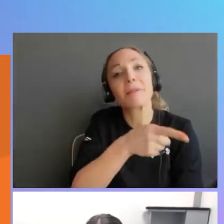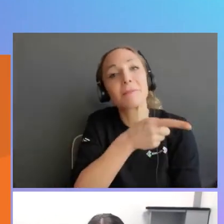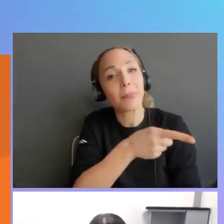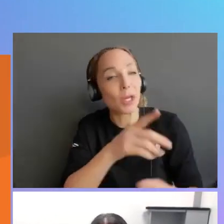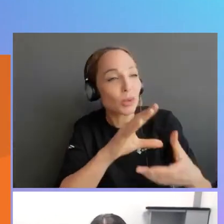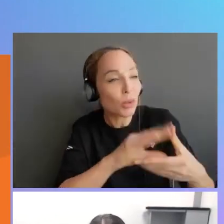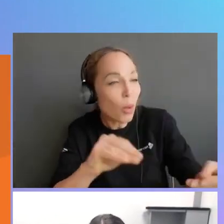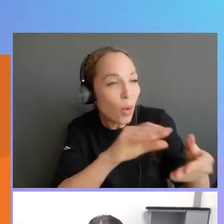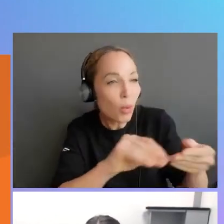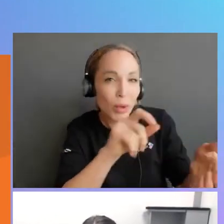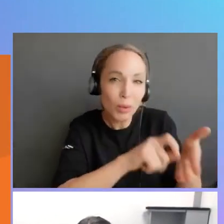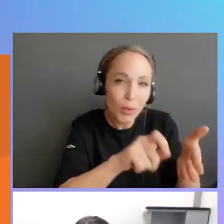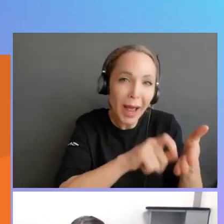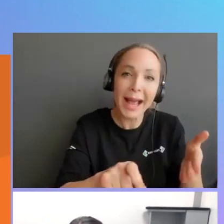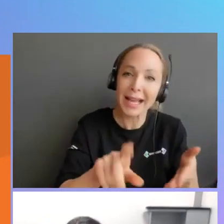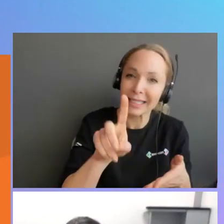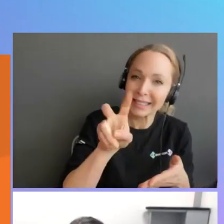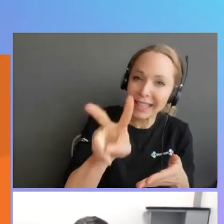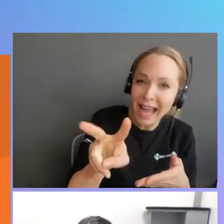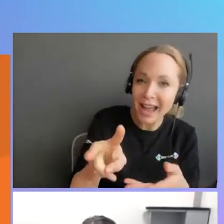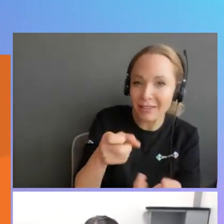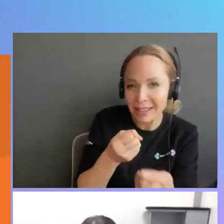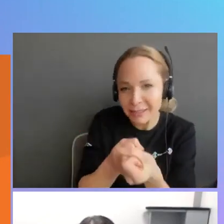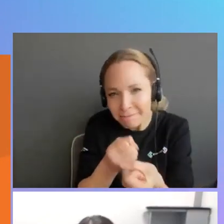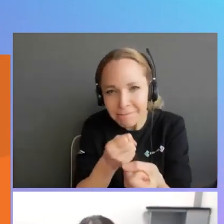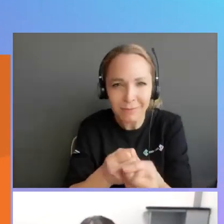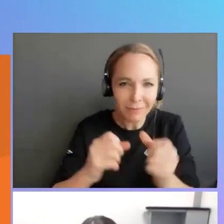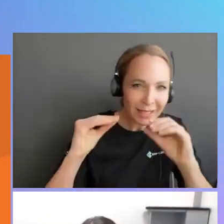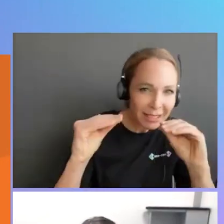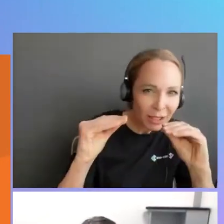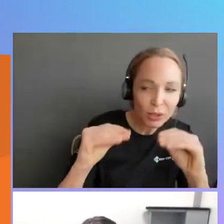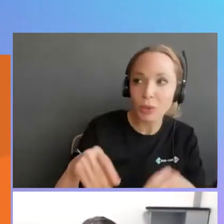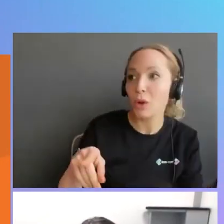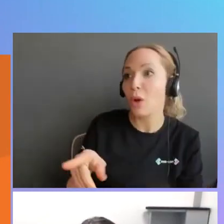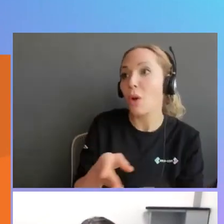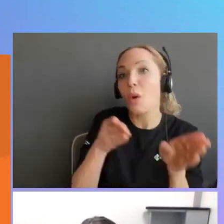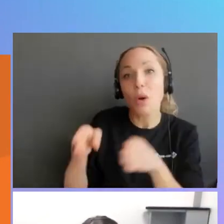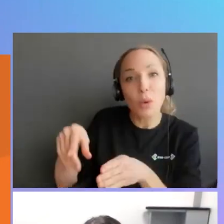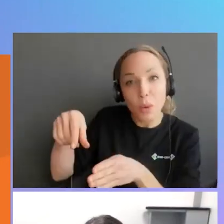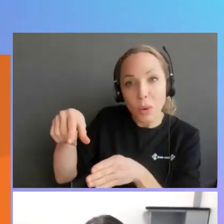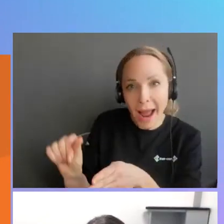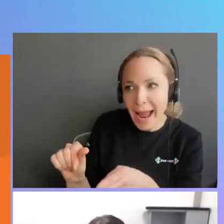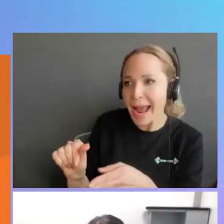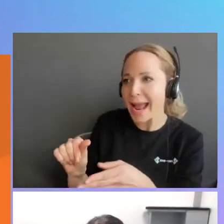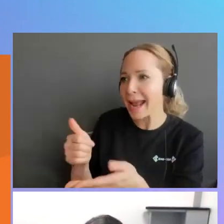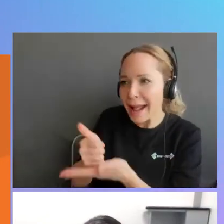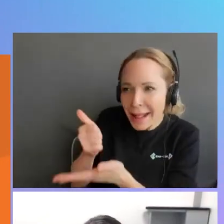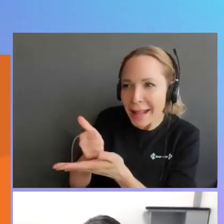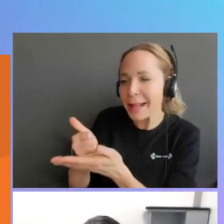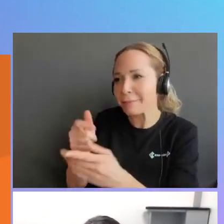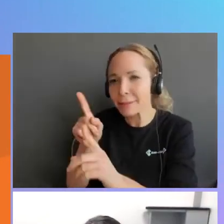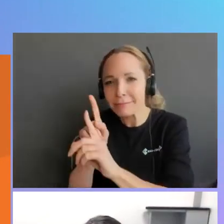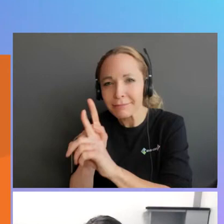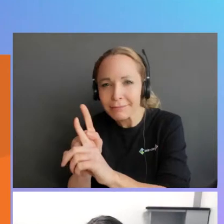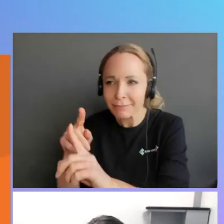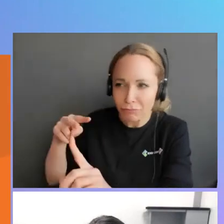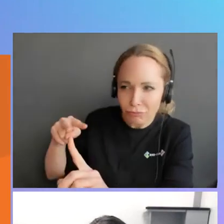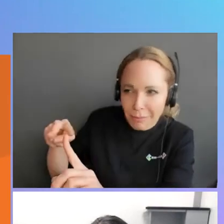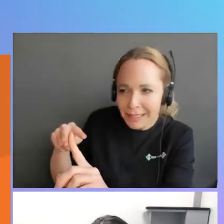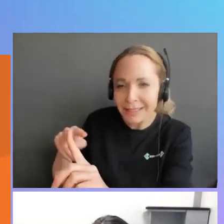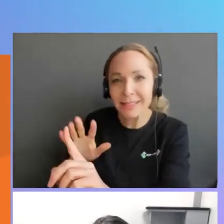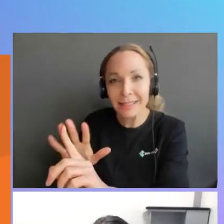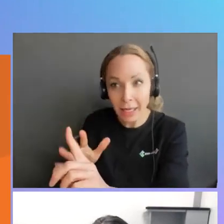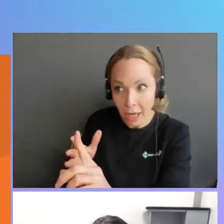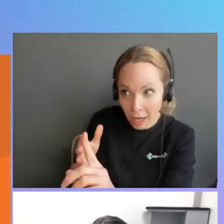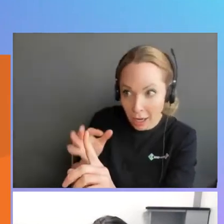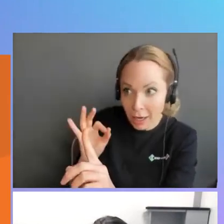decisions, QAing alongside the QAs, and then helping give that green light for acceptance. Again, not where you're going to stay forever, but where you